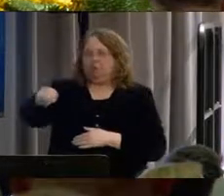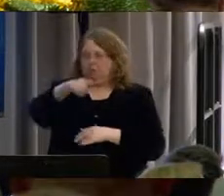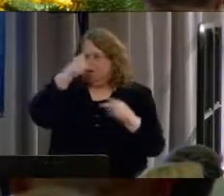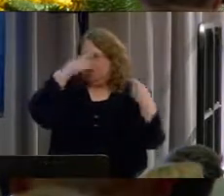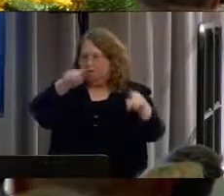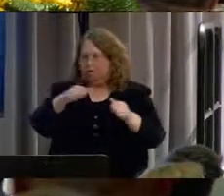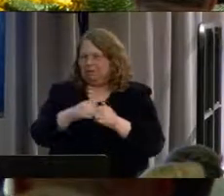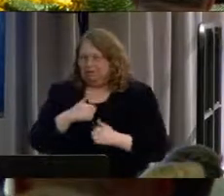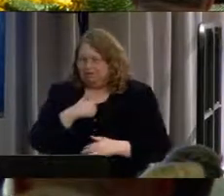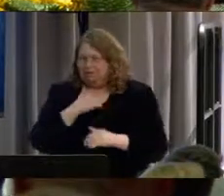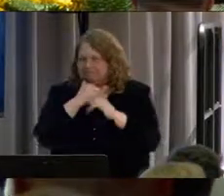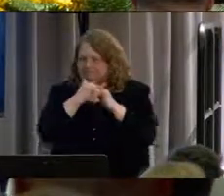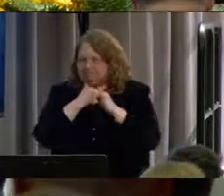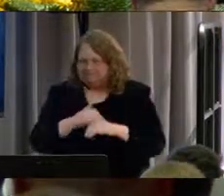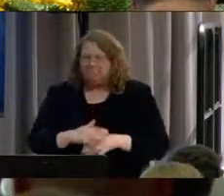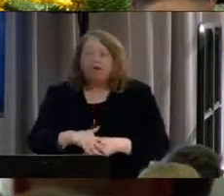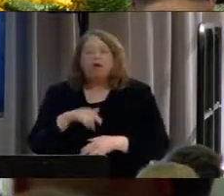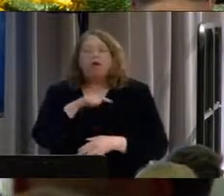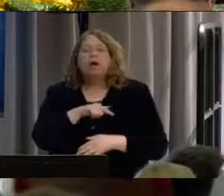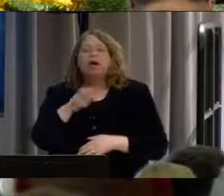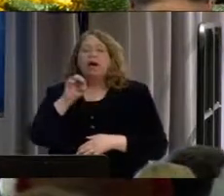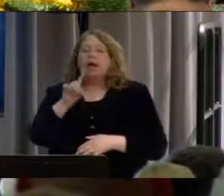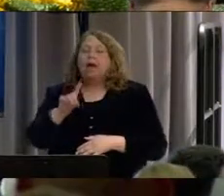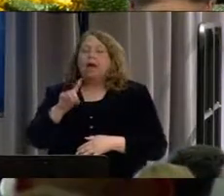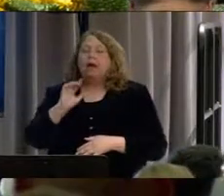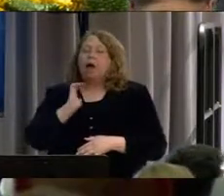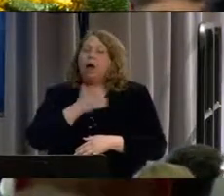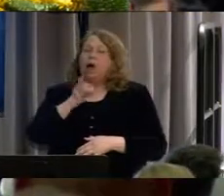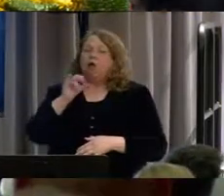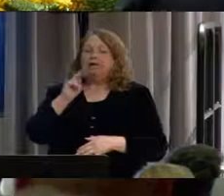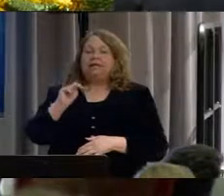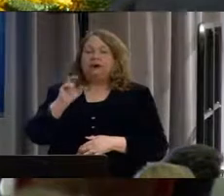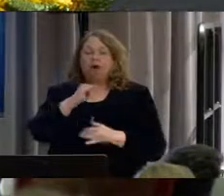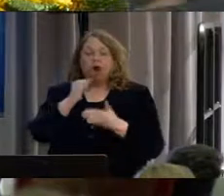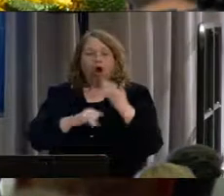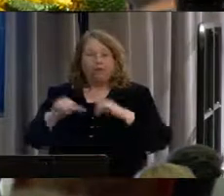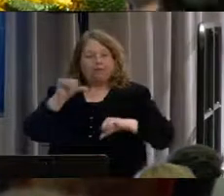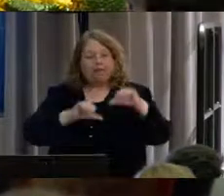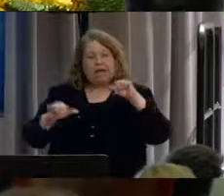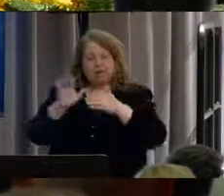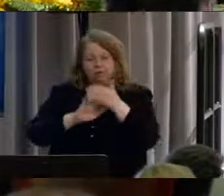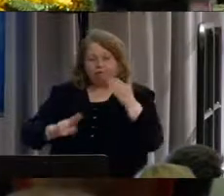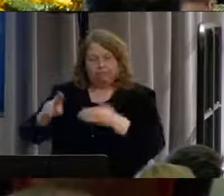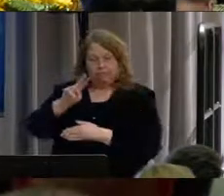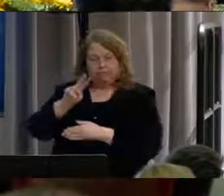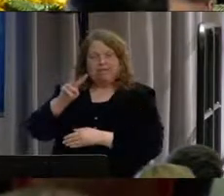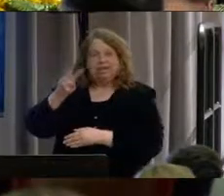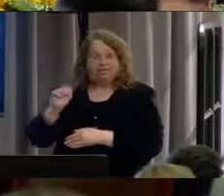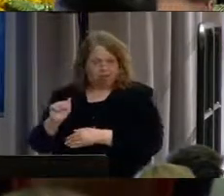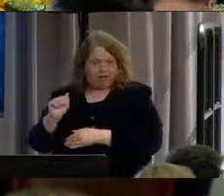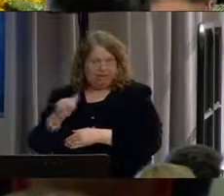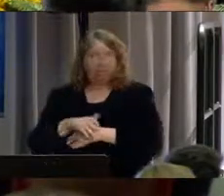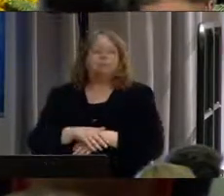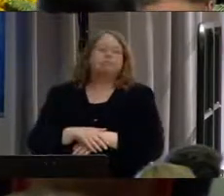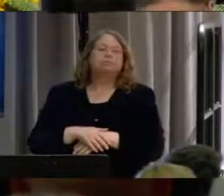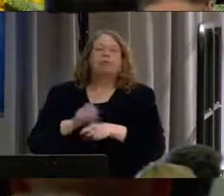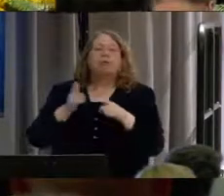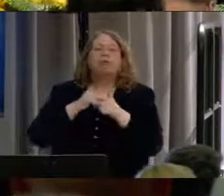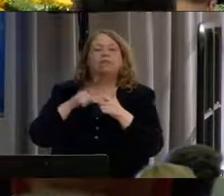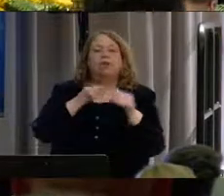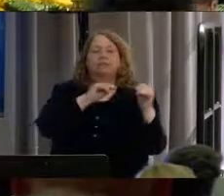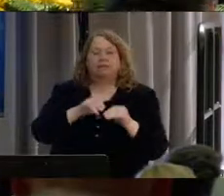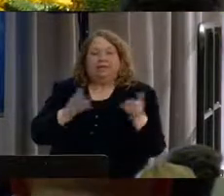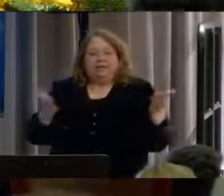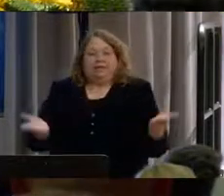same. Ed was our dean of arts and sciences at the University of Virginia, and then he came here to